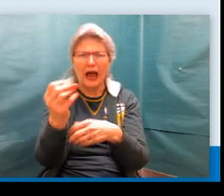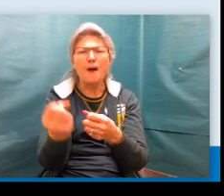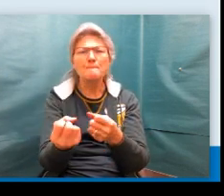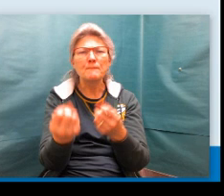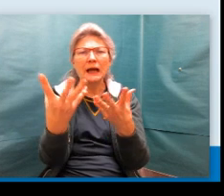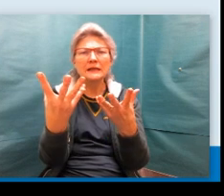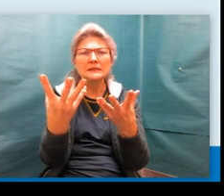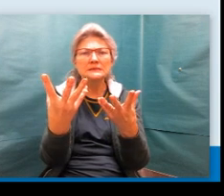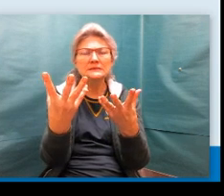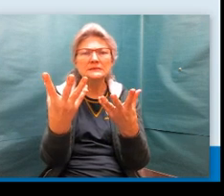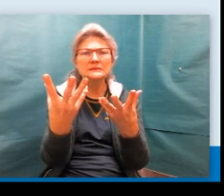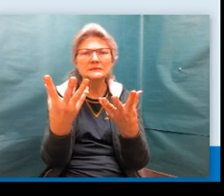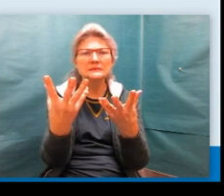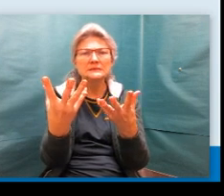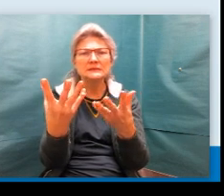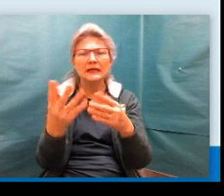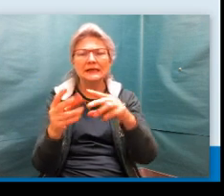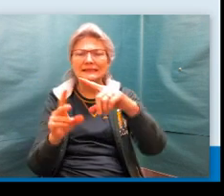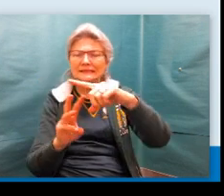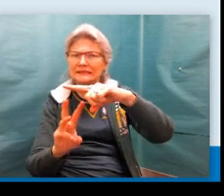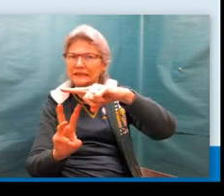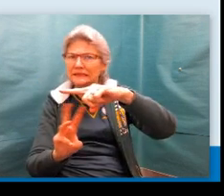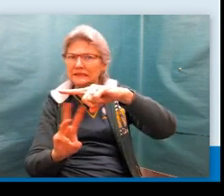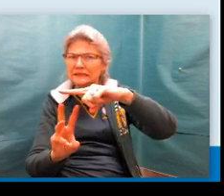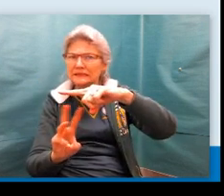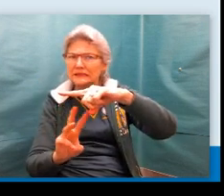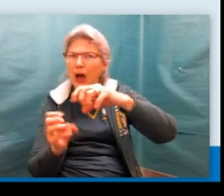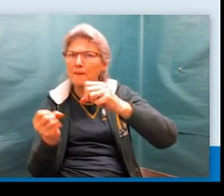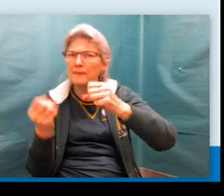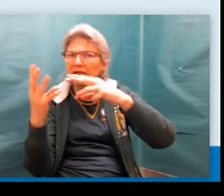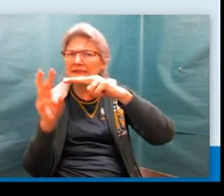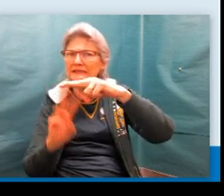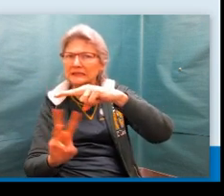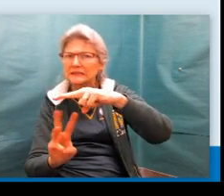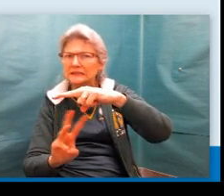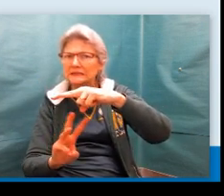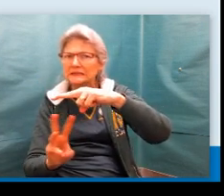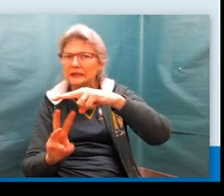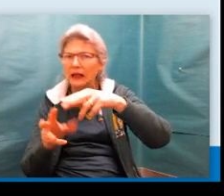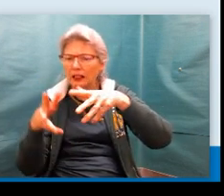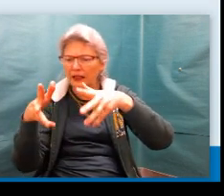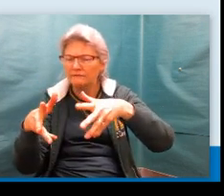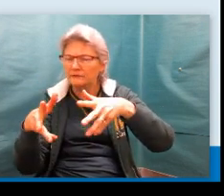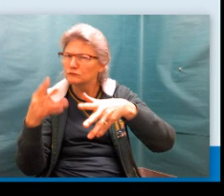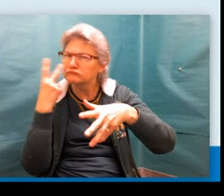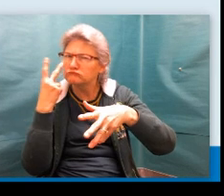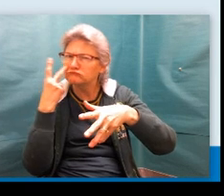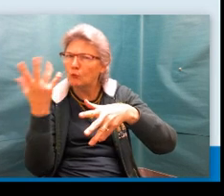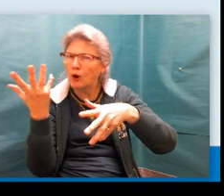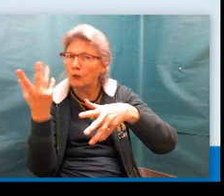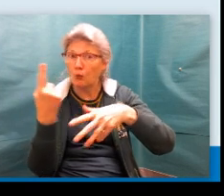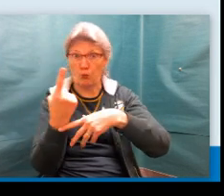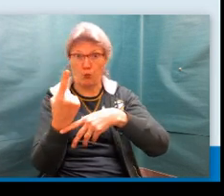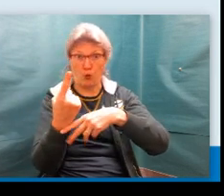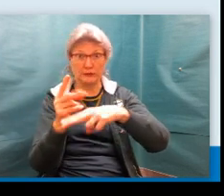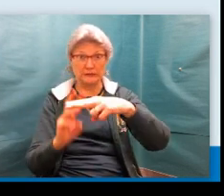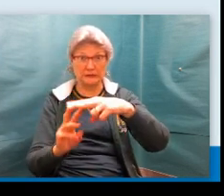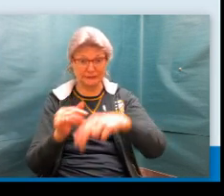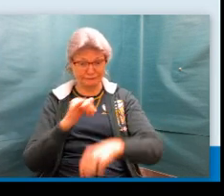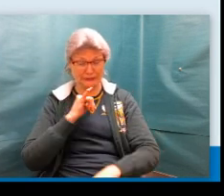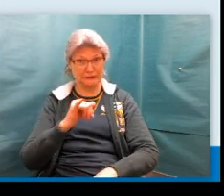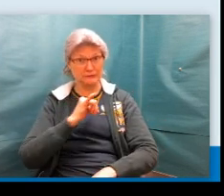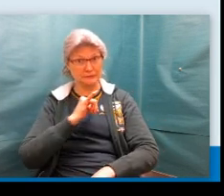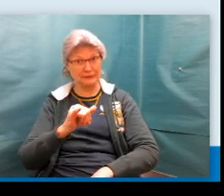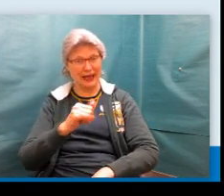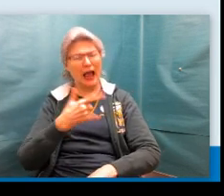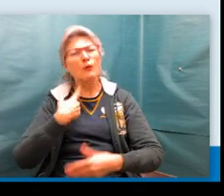many? 1/6 left. What did you see? You saw 1, I did 2. So